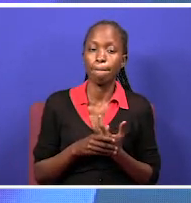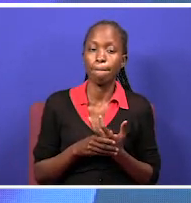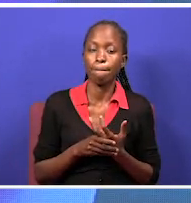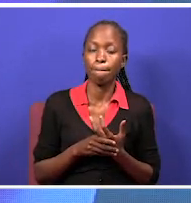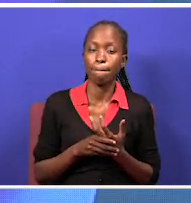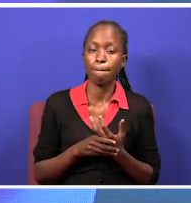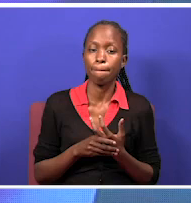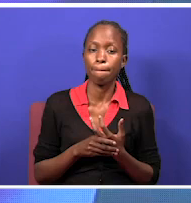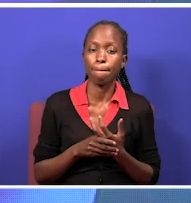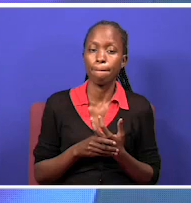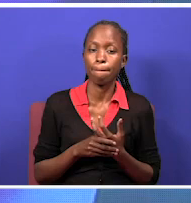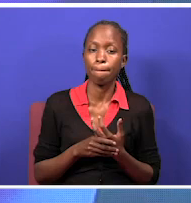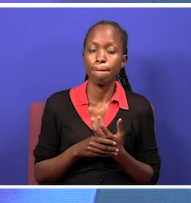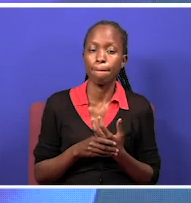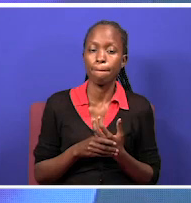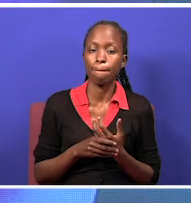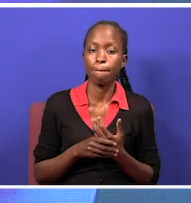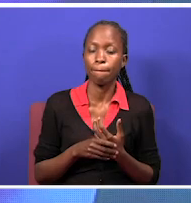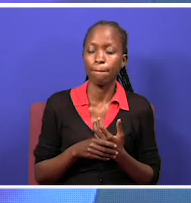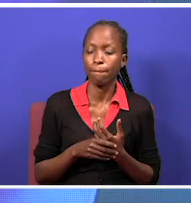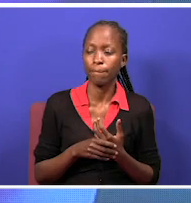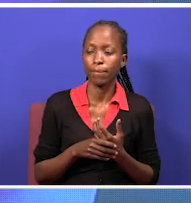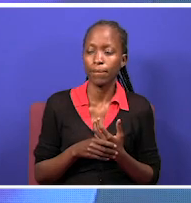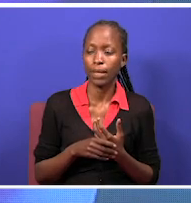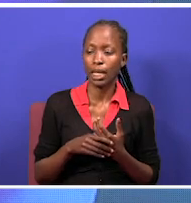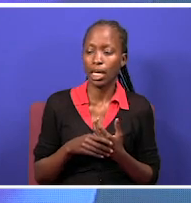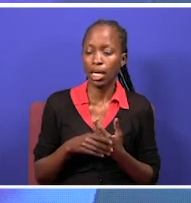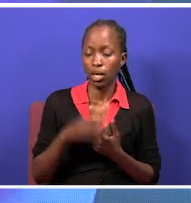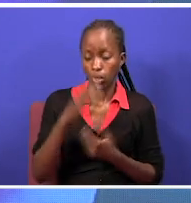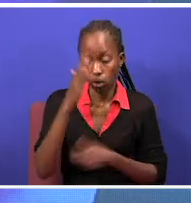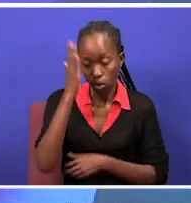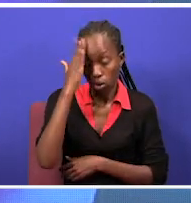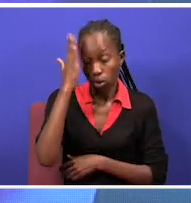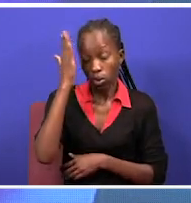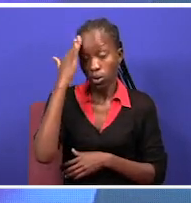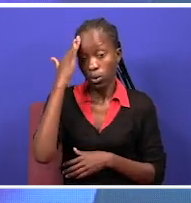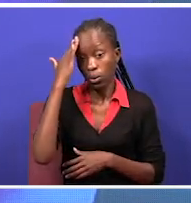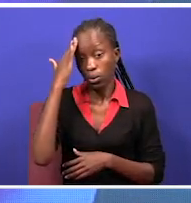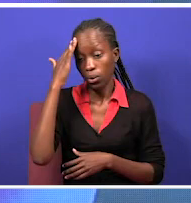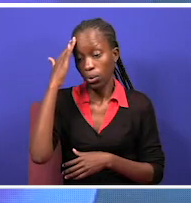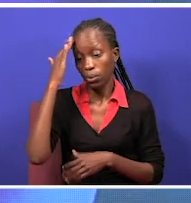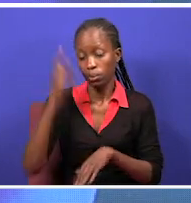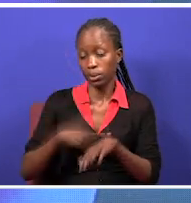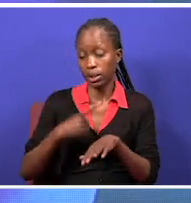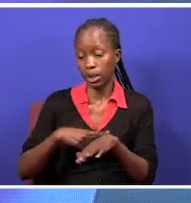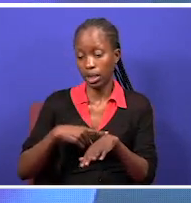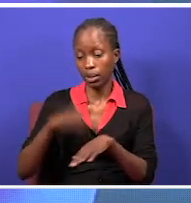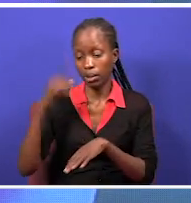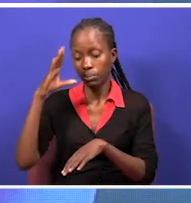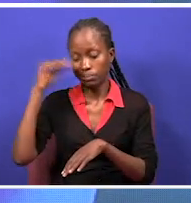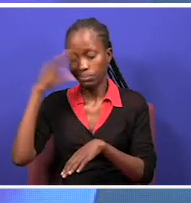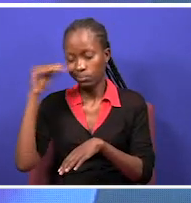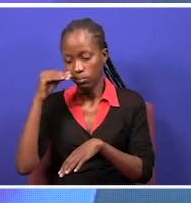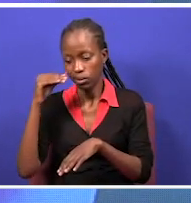time, unfortunately, there is always limitation. You see, the people of Moses' time were pastoralists, and